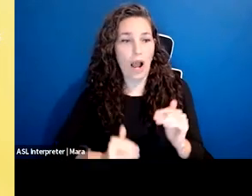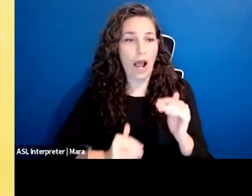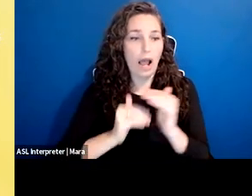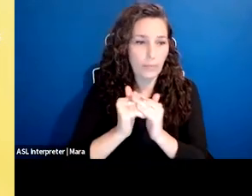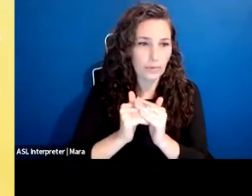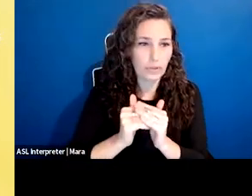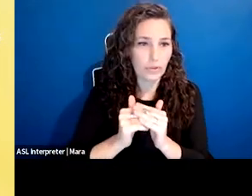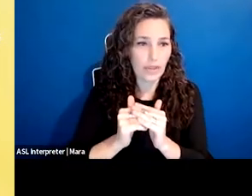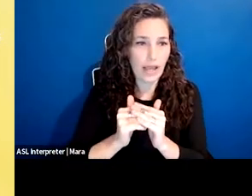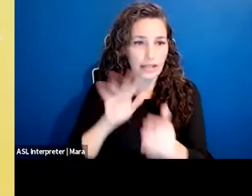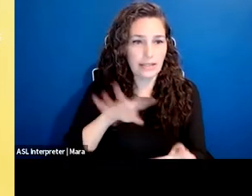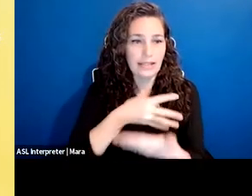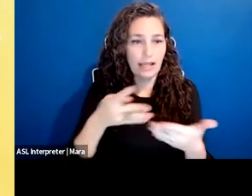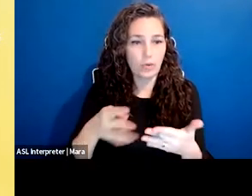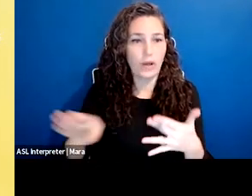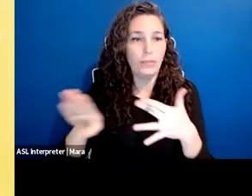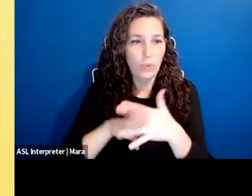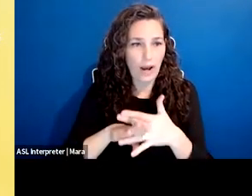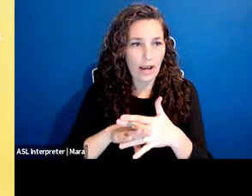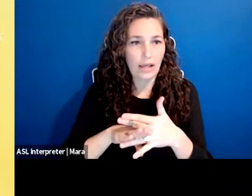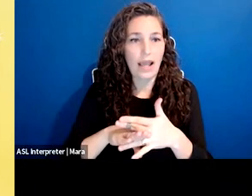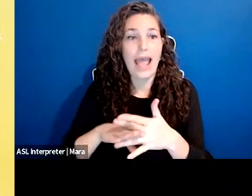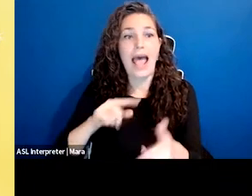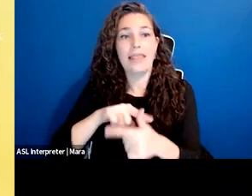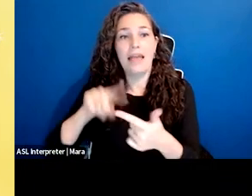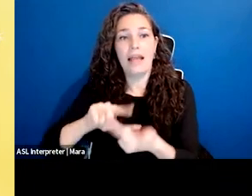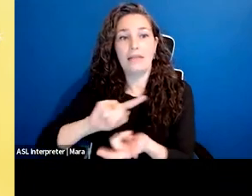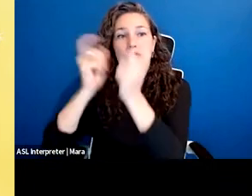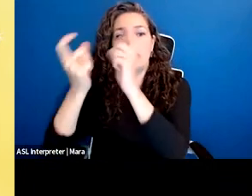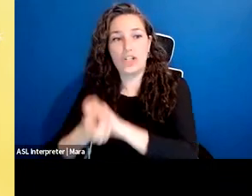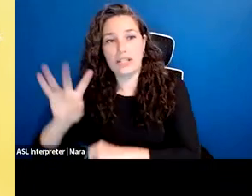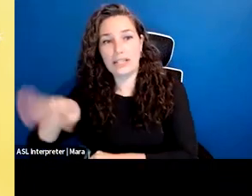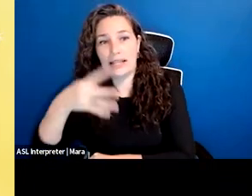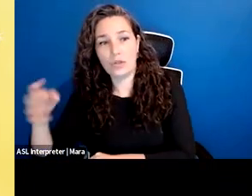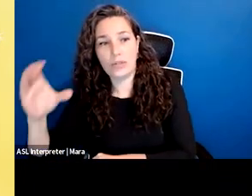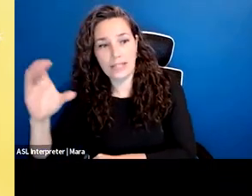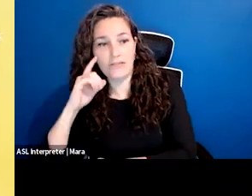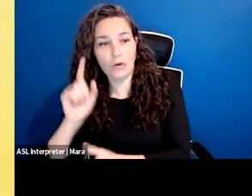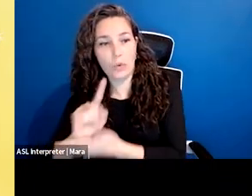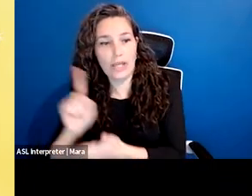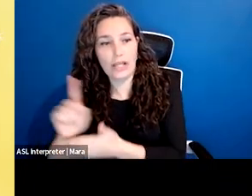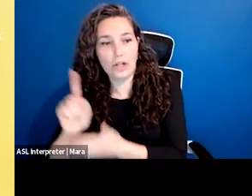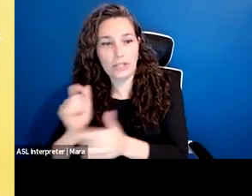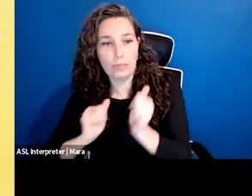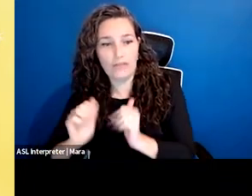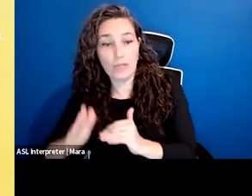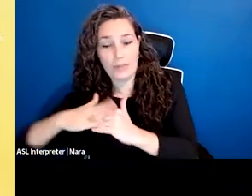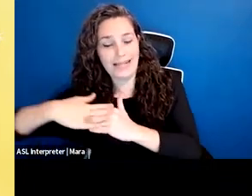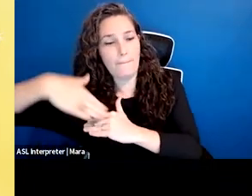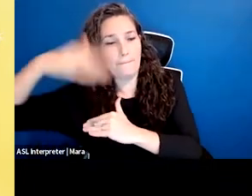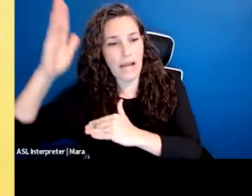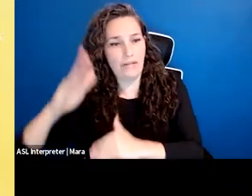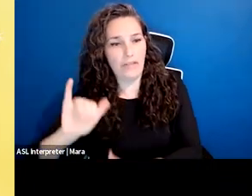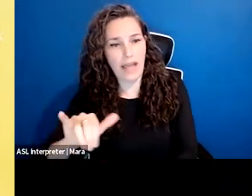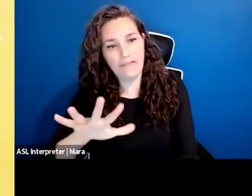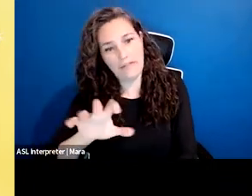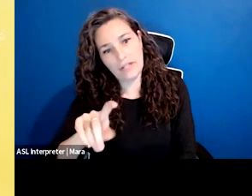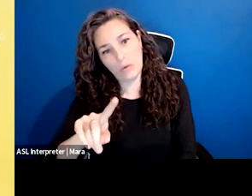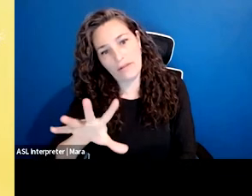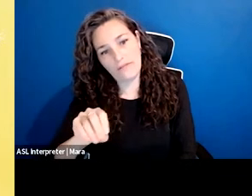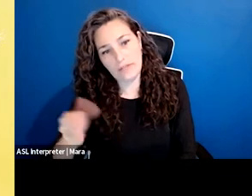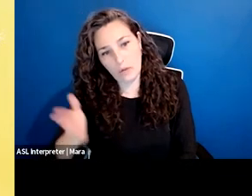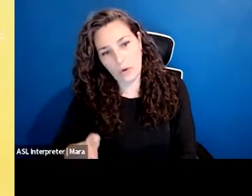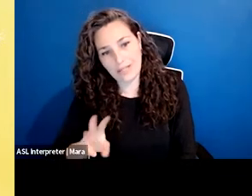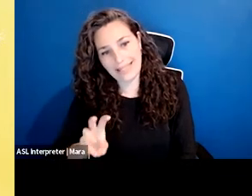that schedule break, we go into Schedule C, which is also for weekly performers, but it's weekly performers above that $5,150 or $6,350